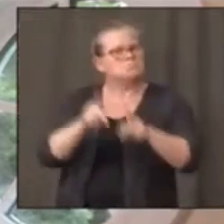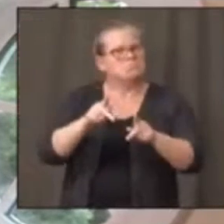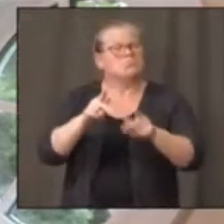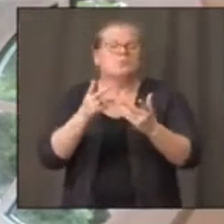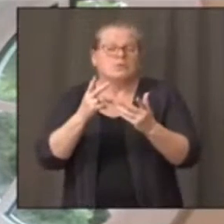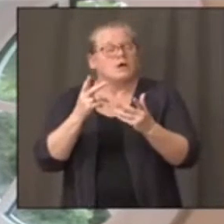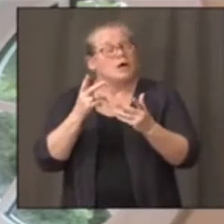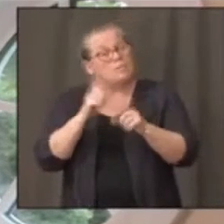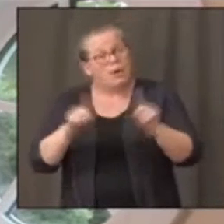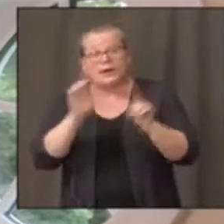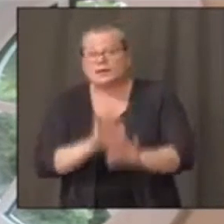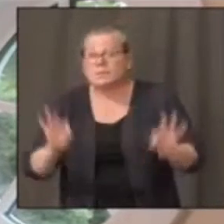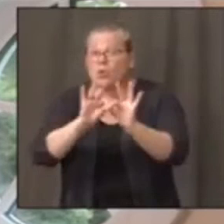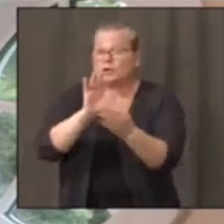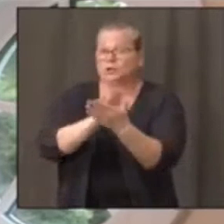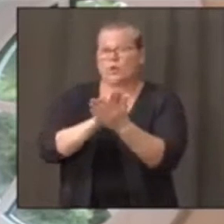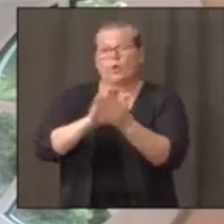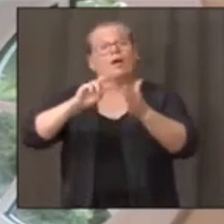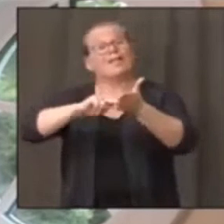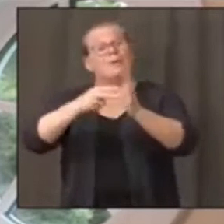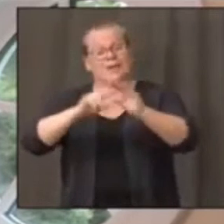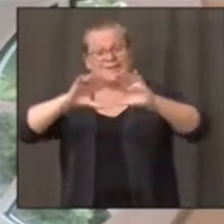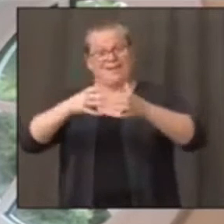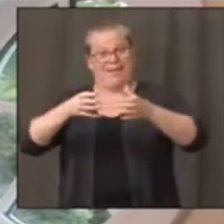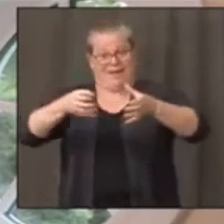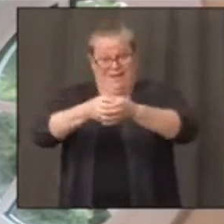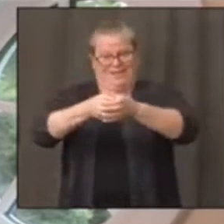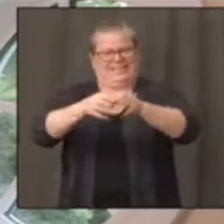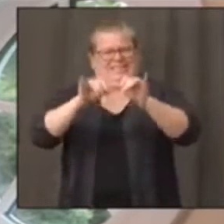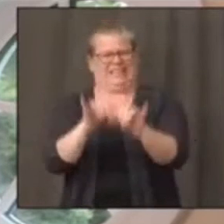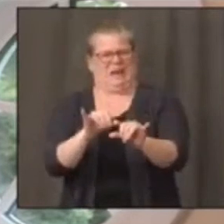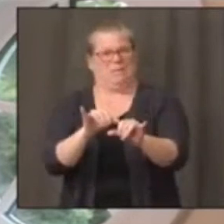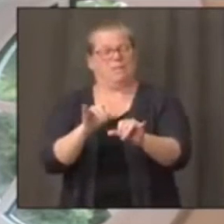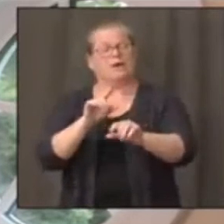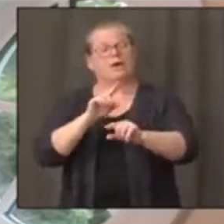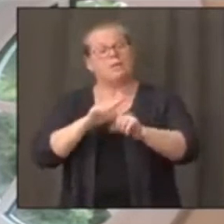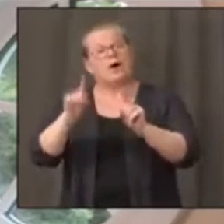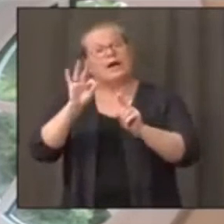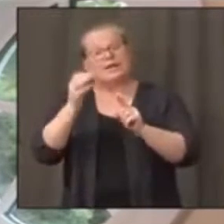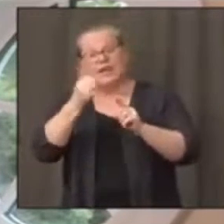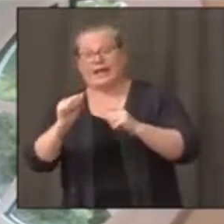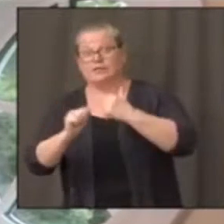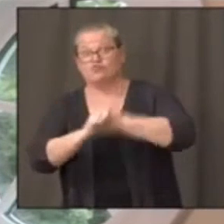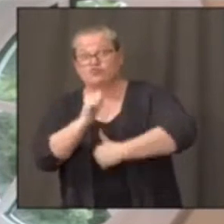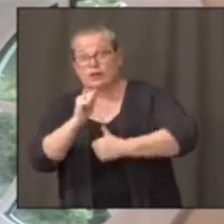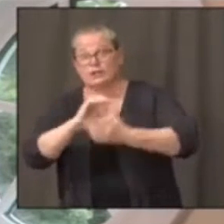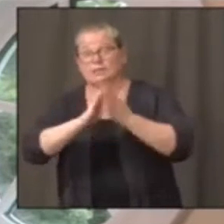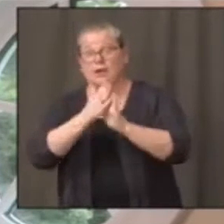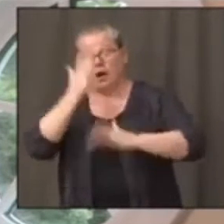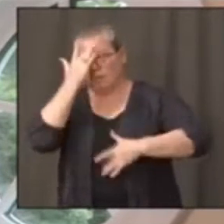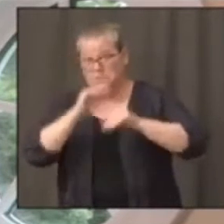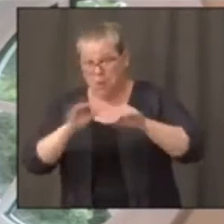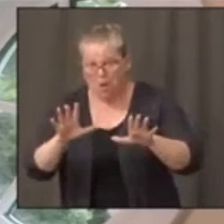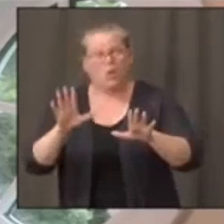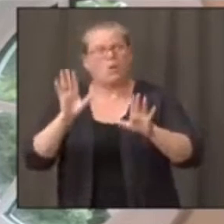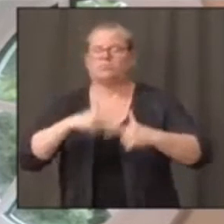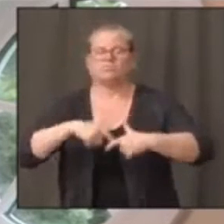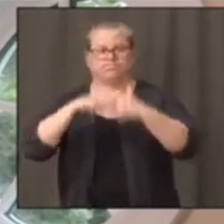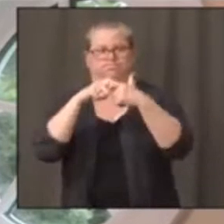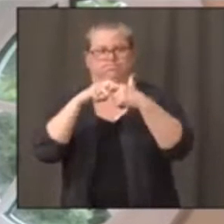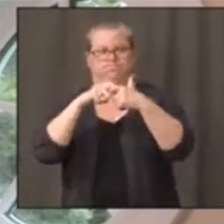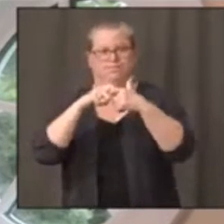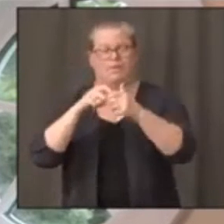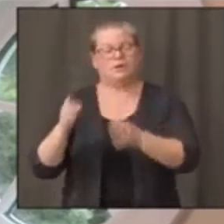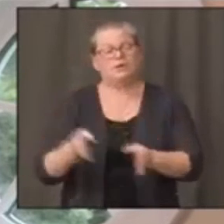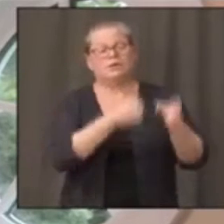setting, it mitigates the risk that there's going to be a large outbreak. Masks clearly reduce the chance of spread. They protect you from me, they